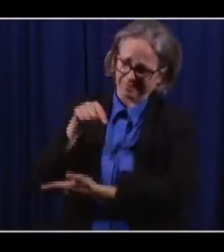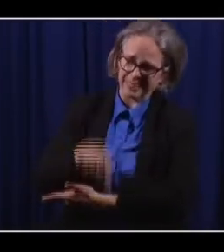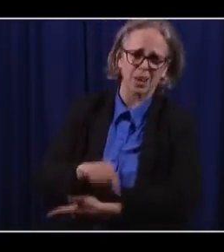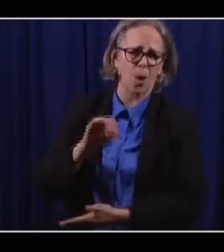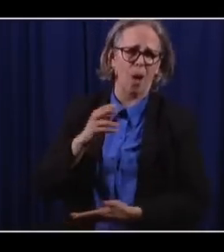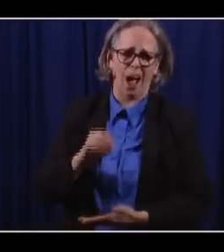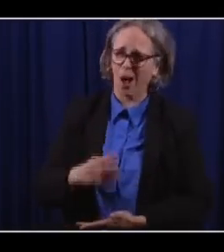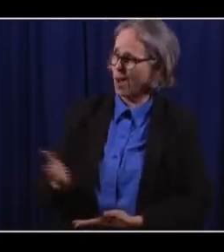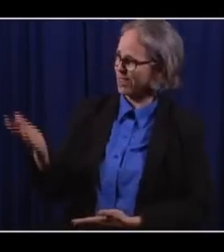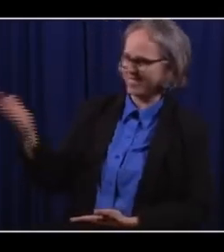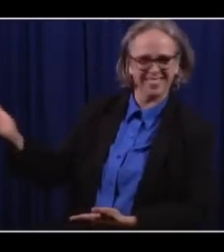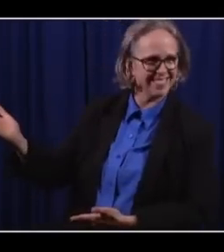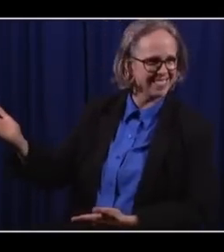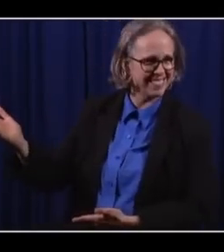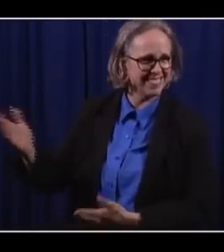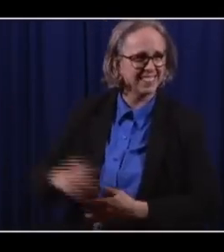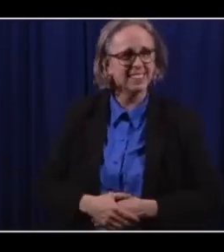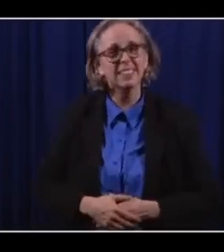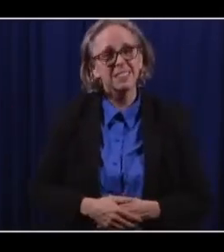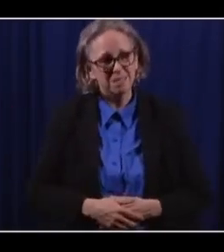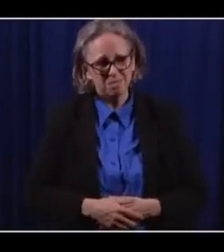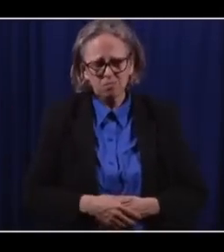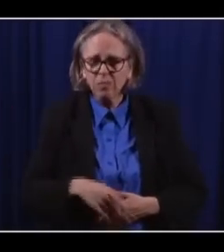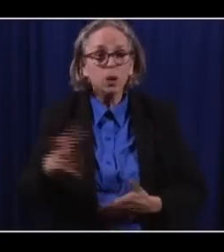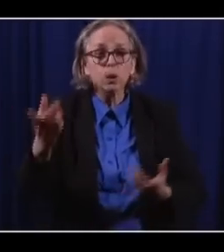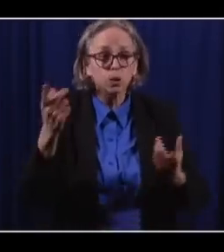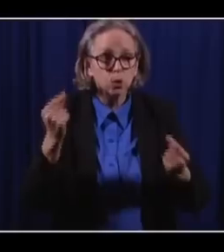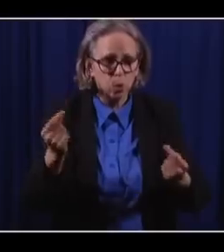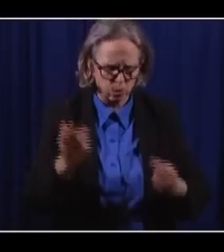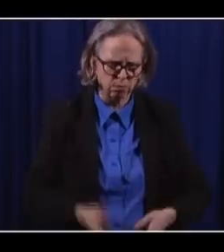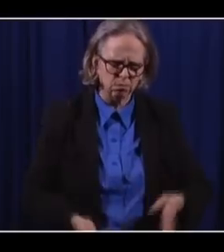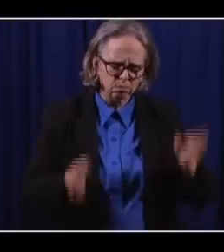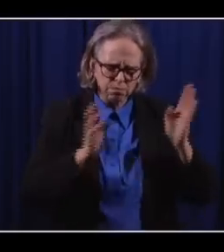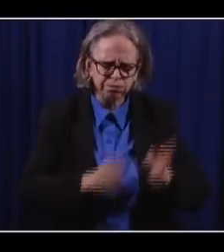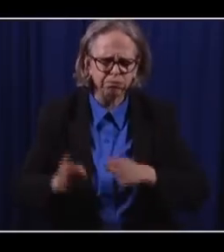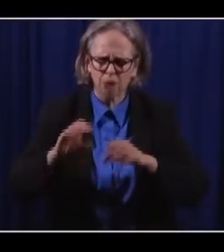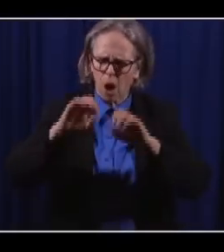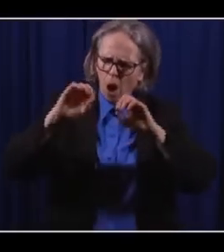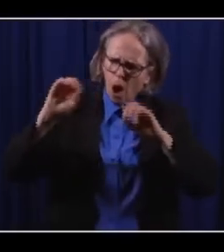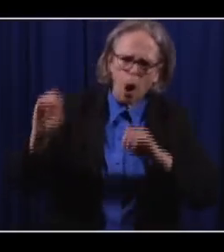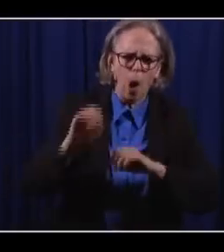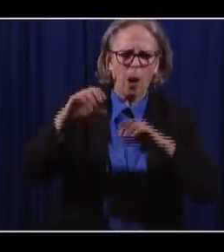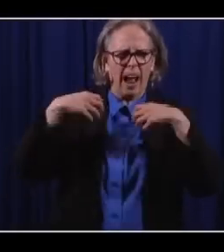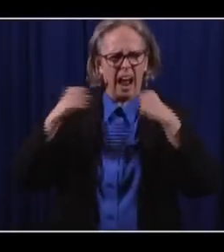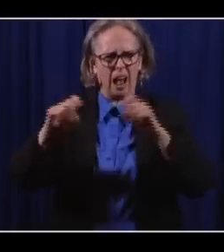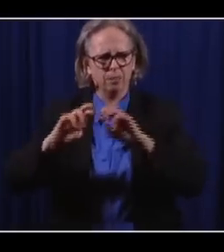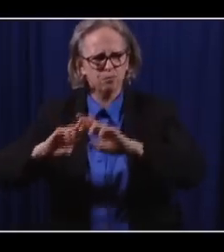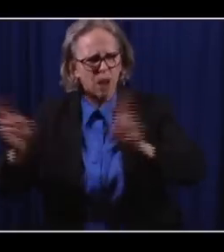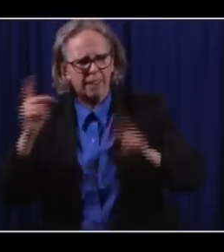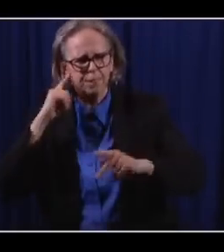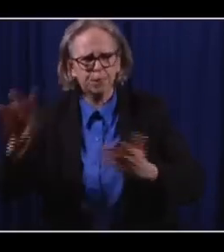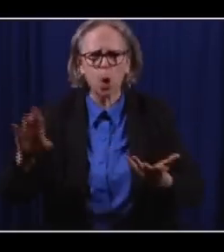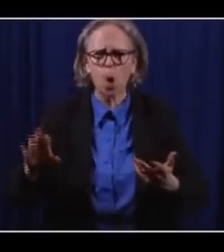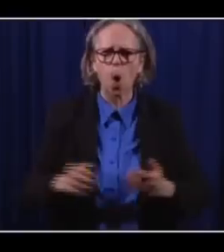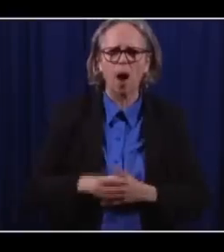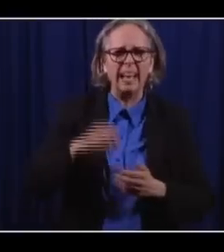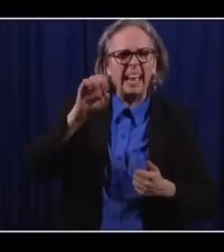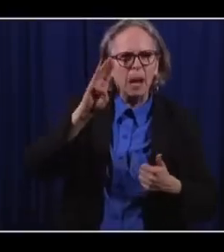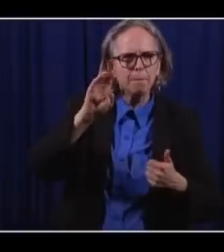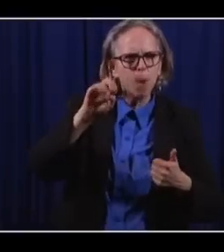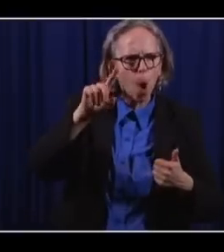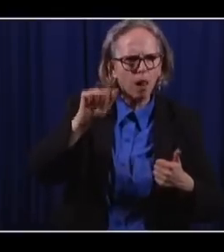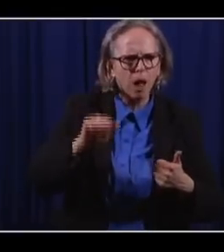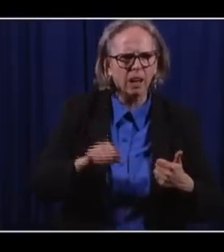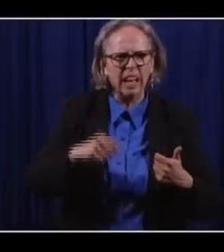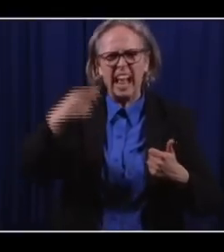Ohio Health to deal with the threat of Ebola and the H1N1 flu pandemic. He has grappled with the